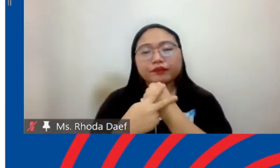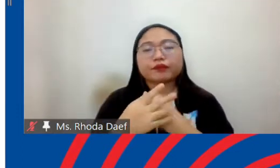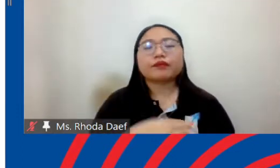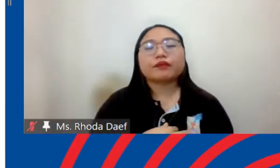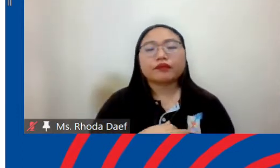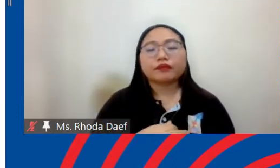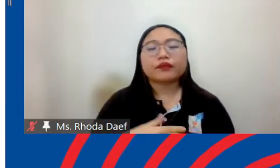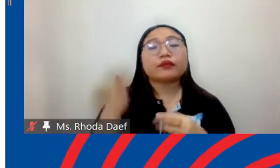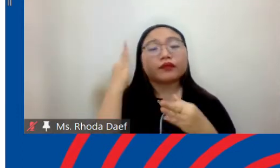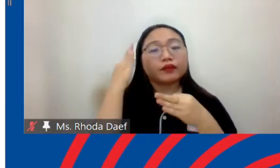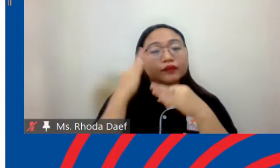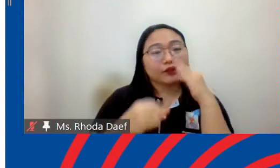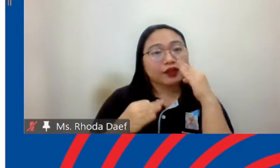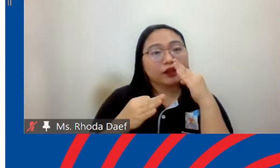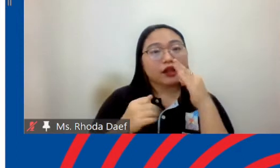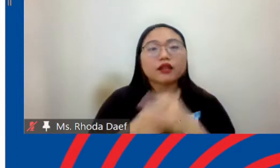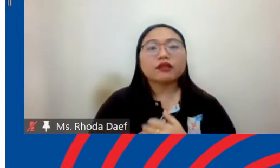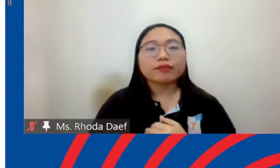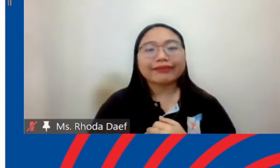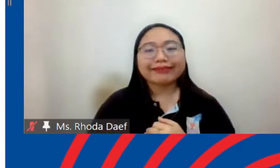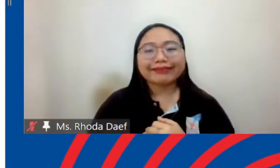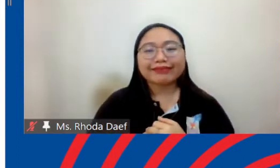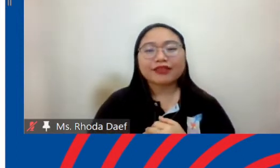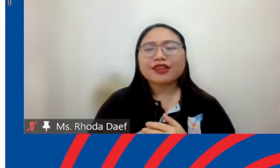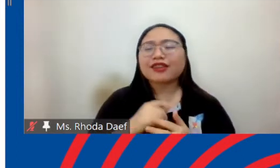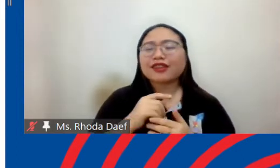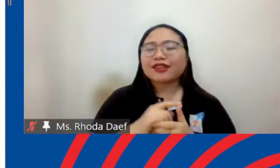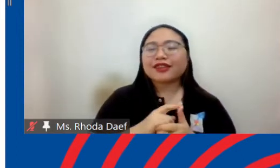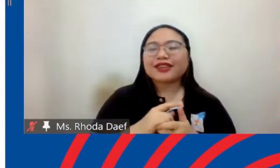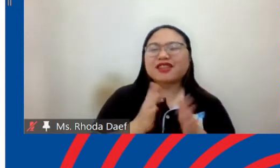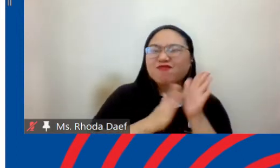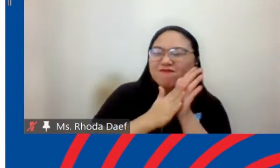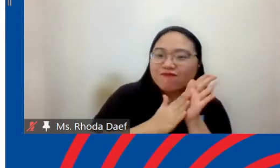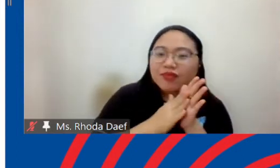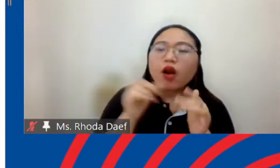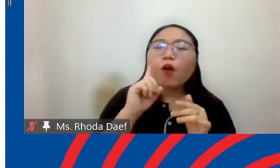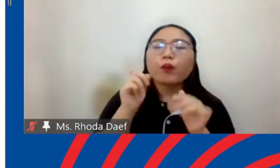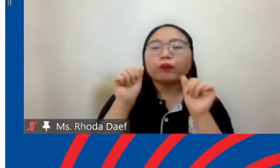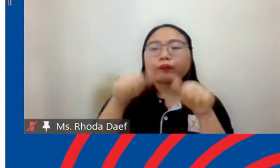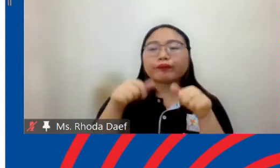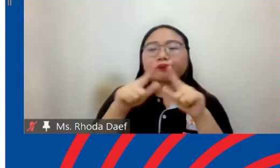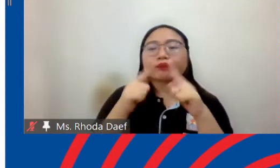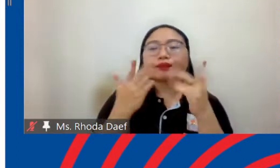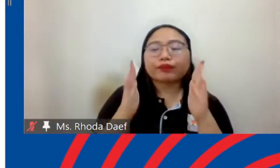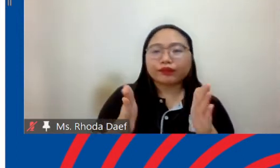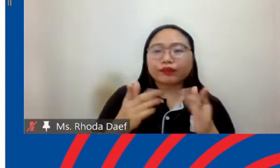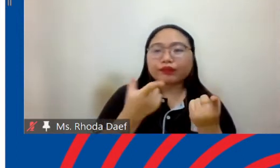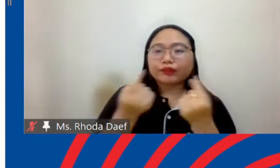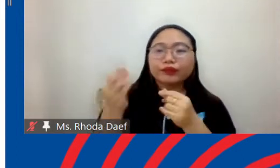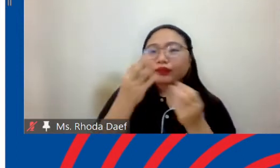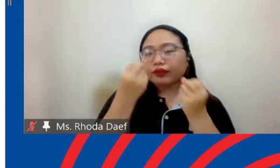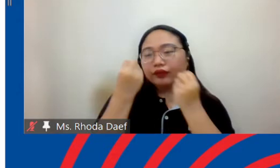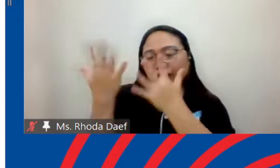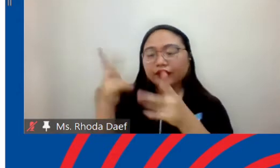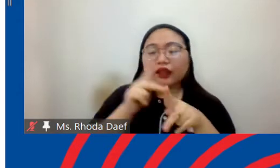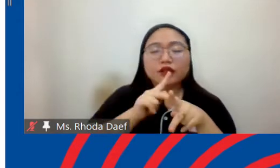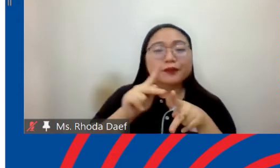then finally, ito, exciting to, what can librarians do and what can information professionals